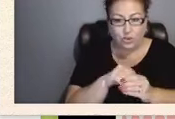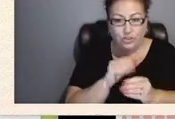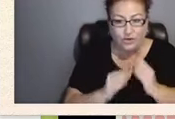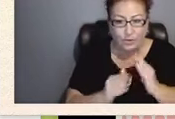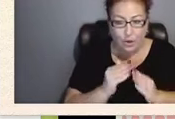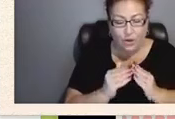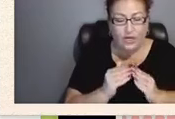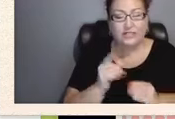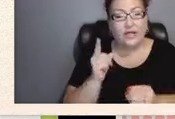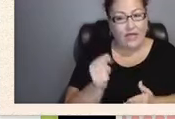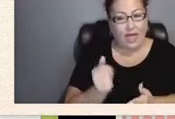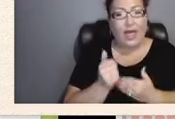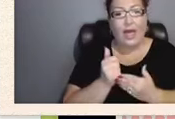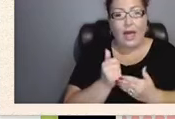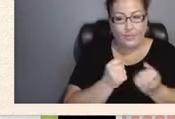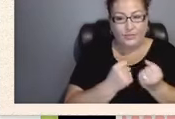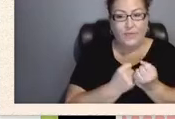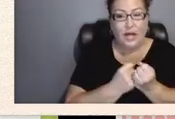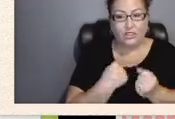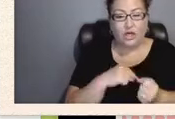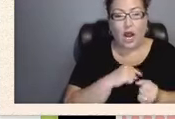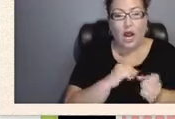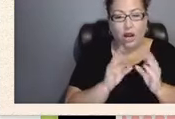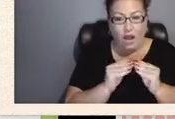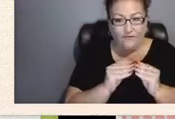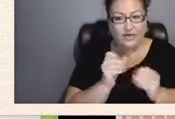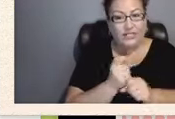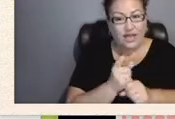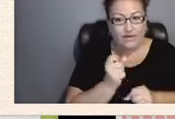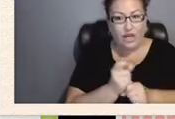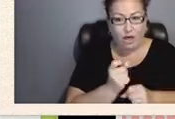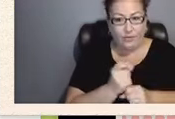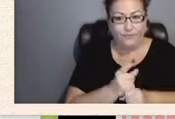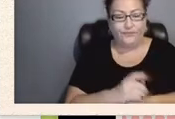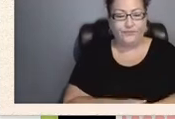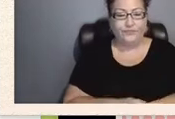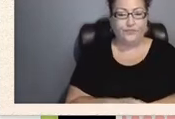help sponsor our conference every year.